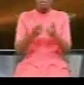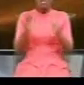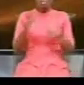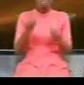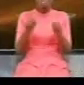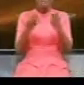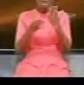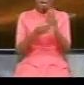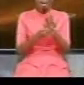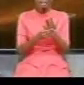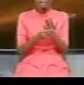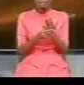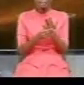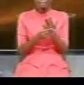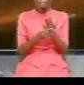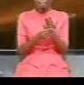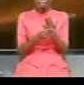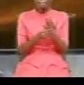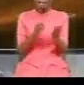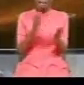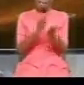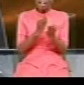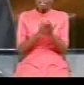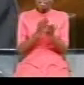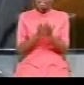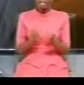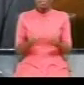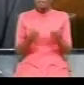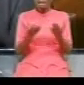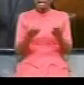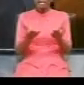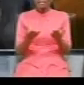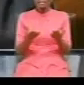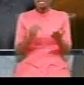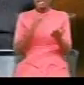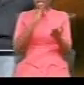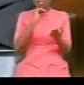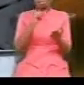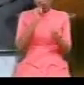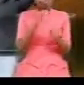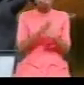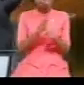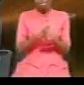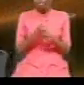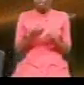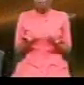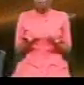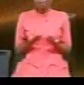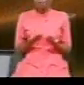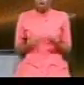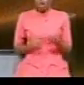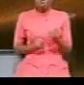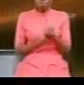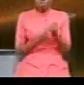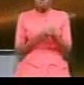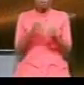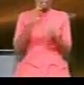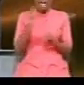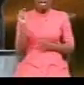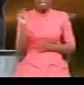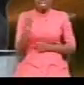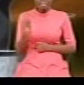hands. Financial supply is inadequate. Sponsors are